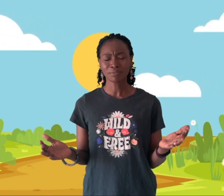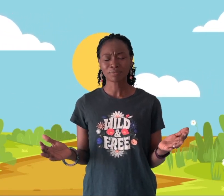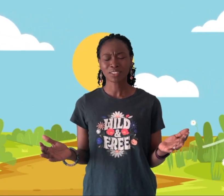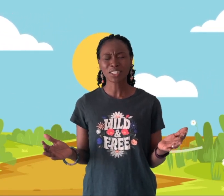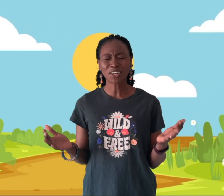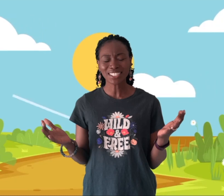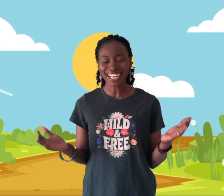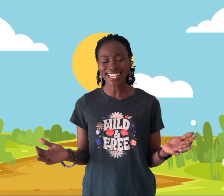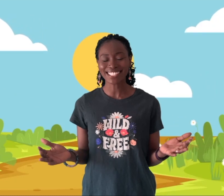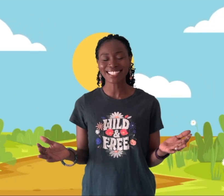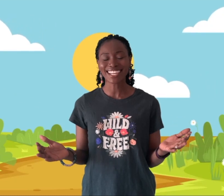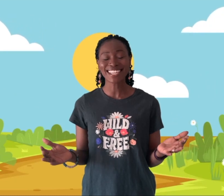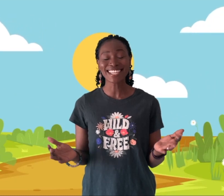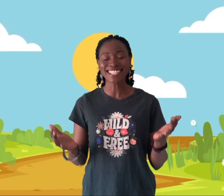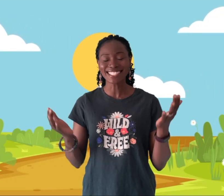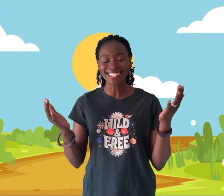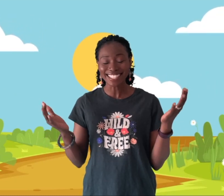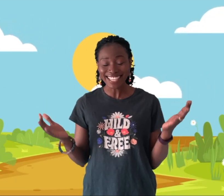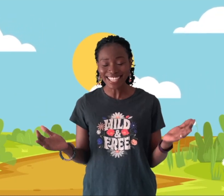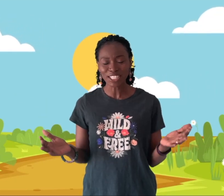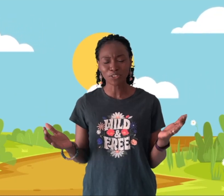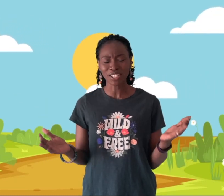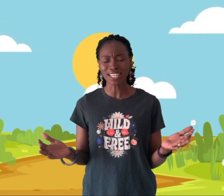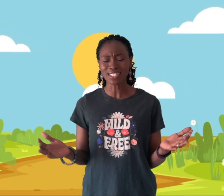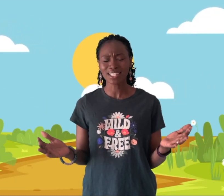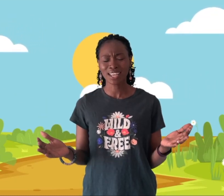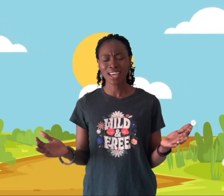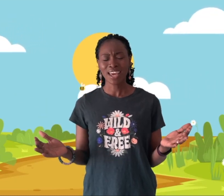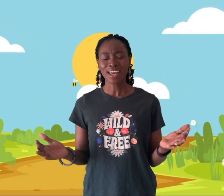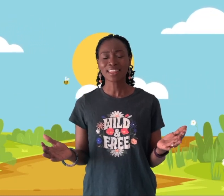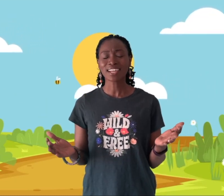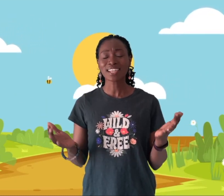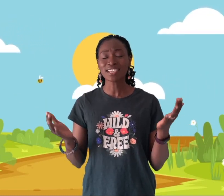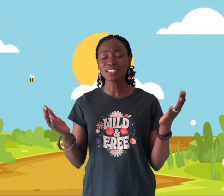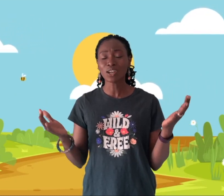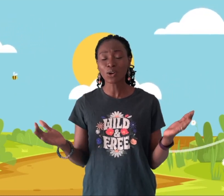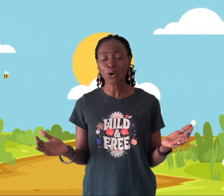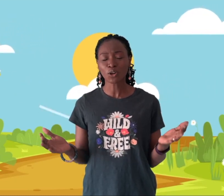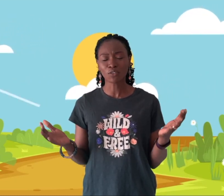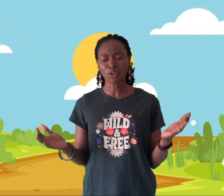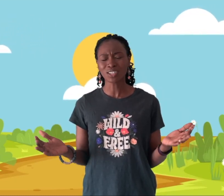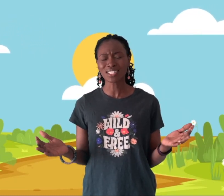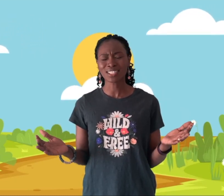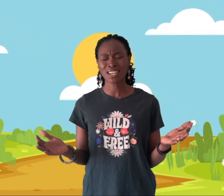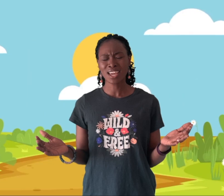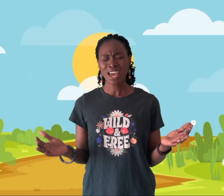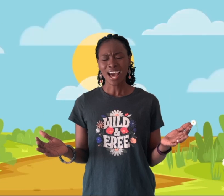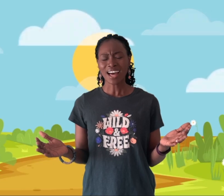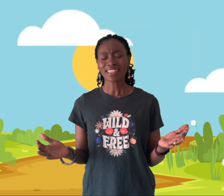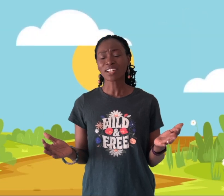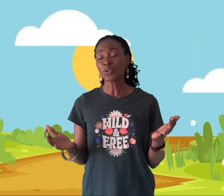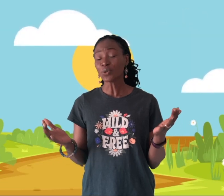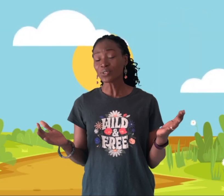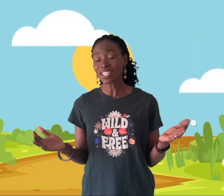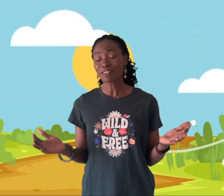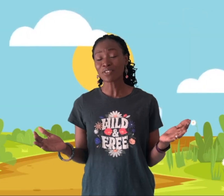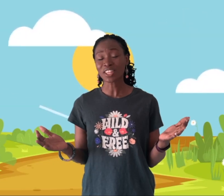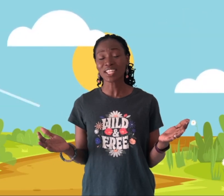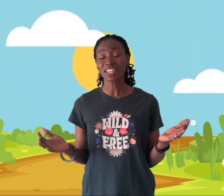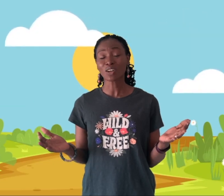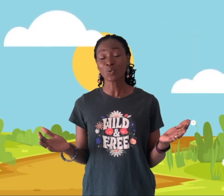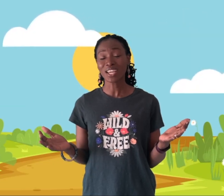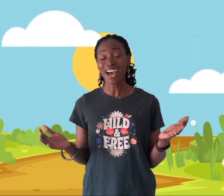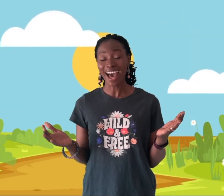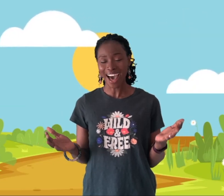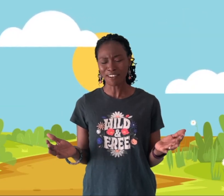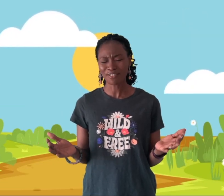worship Him, recognizing that He is the King of Kings and that He is the Lord of Lords and that He owns